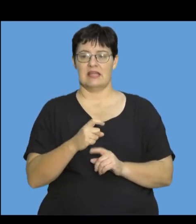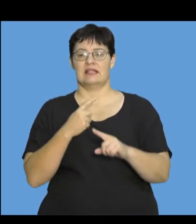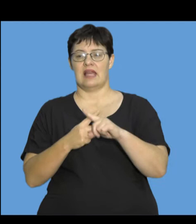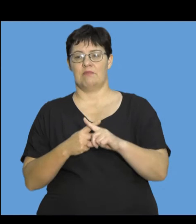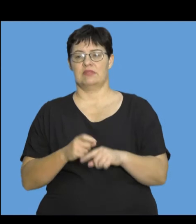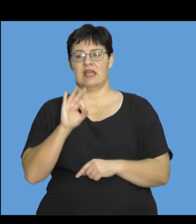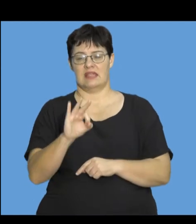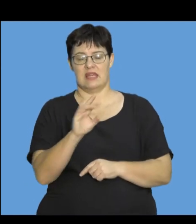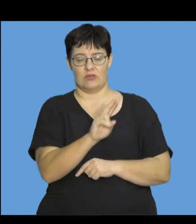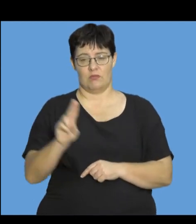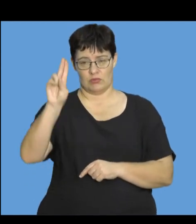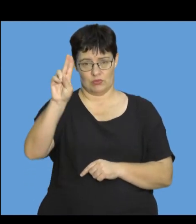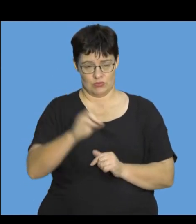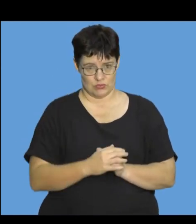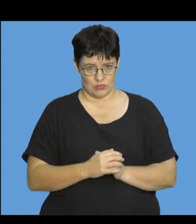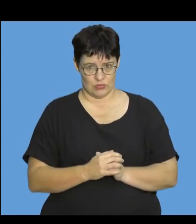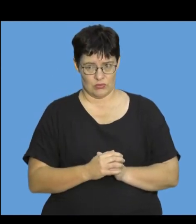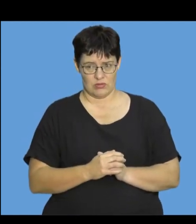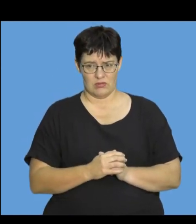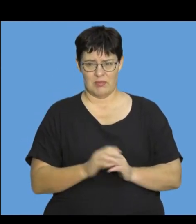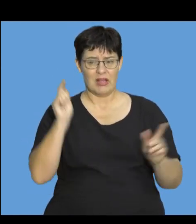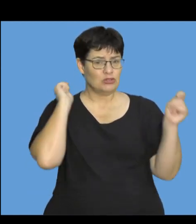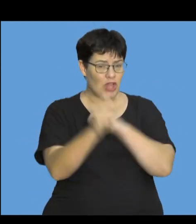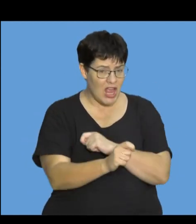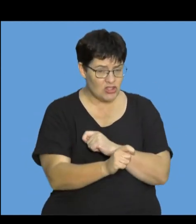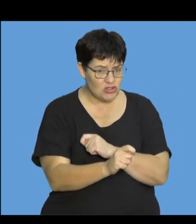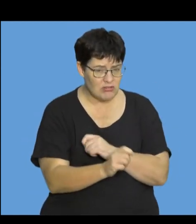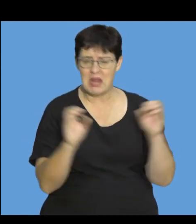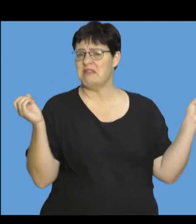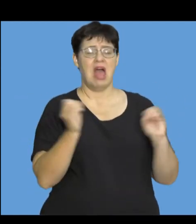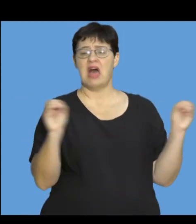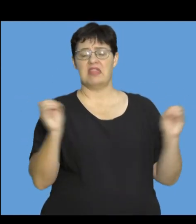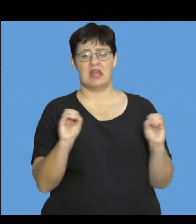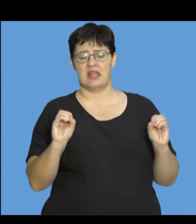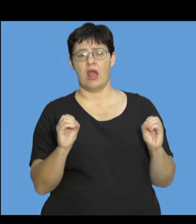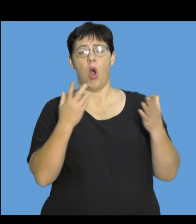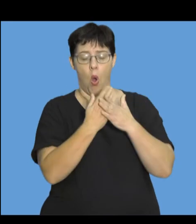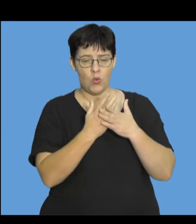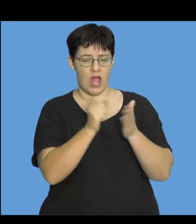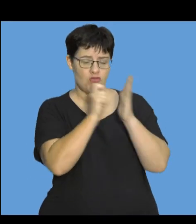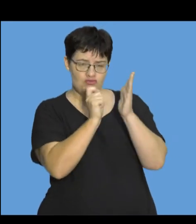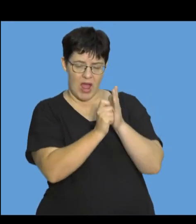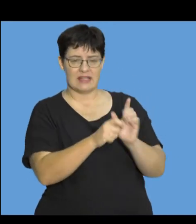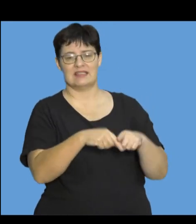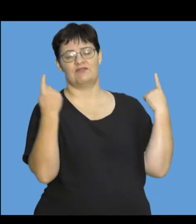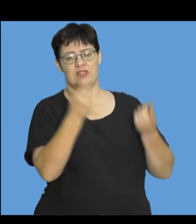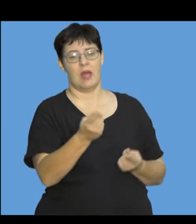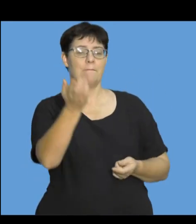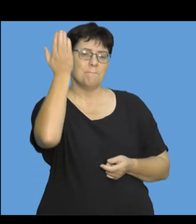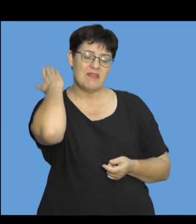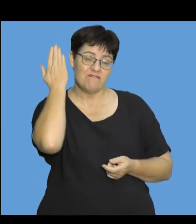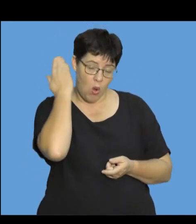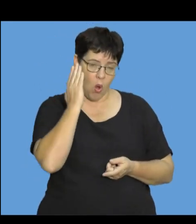multiplied by 3 to the exponent of 2. I did not change anything here. I just rewrote this as what it